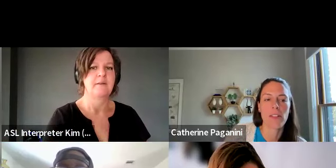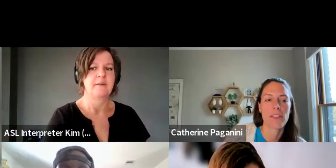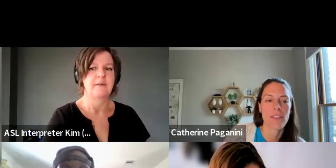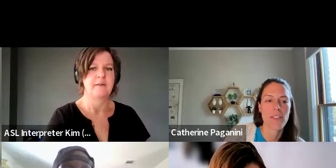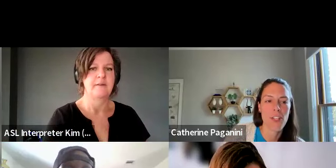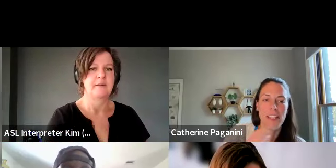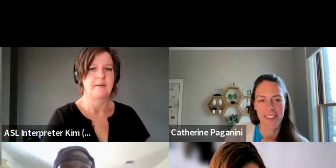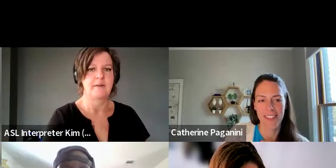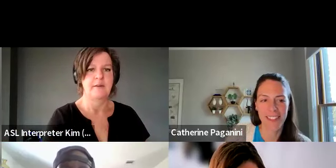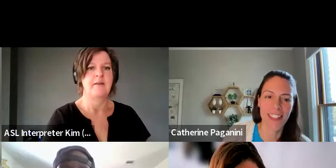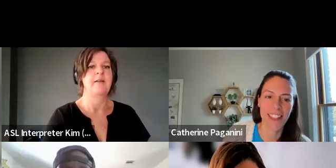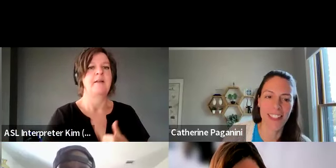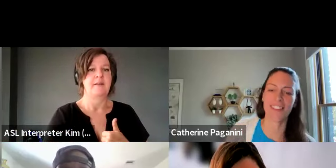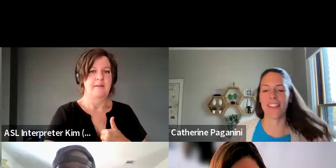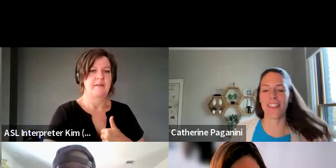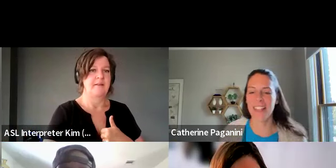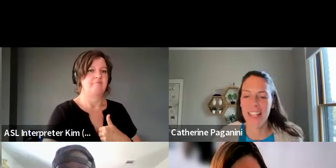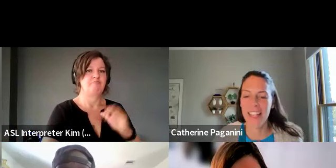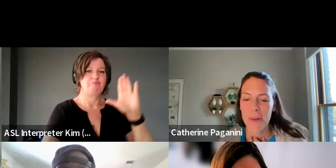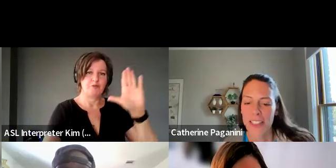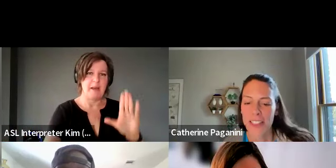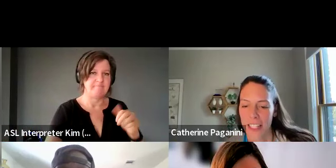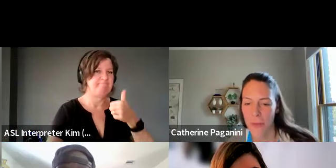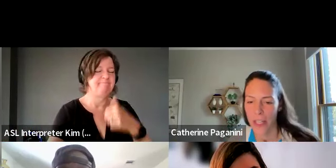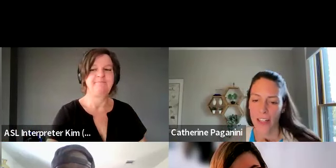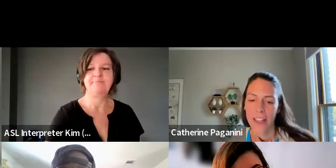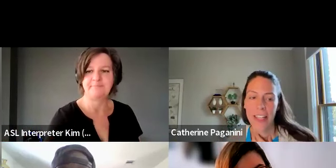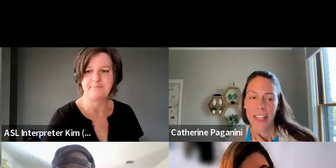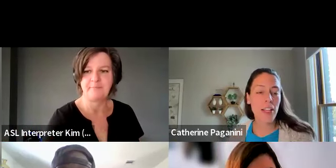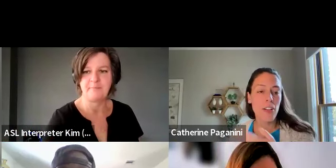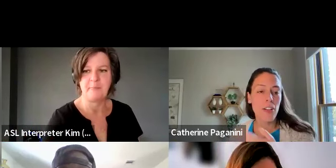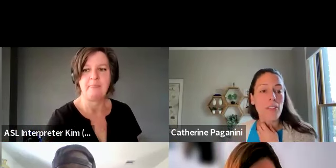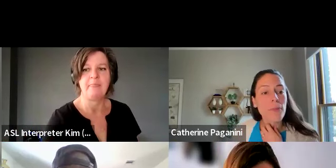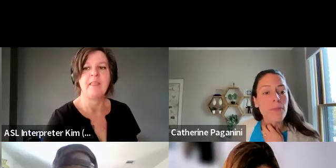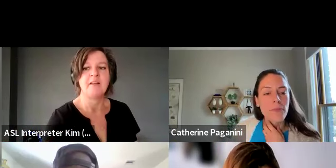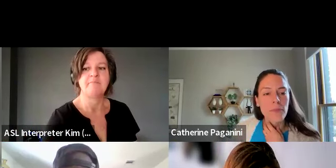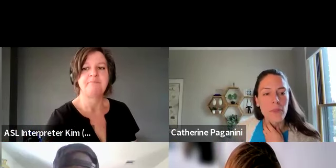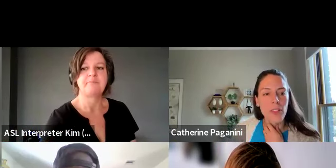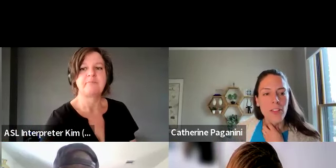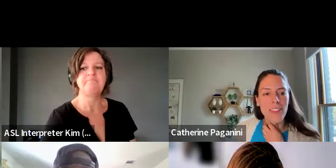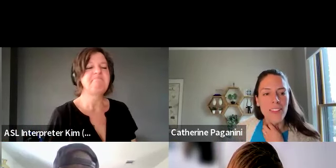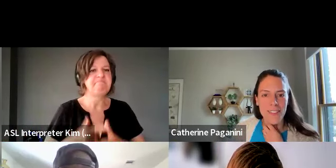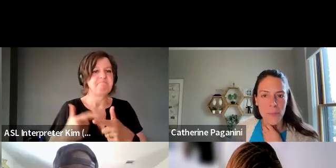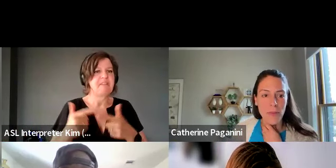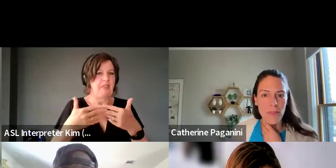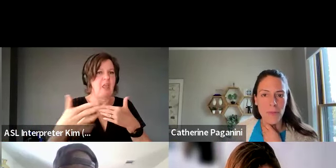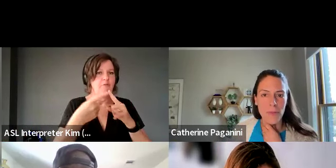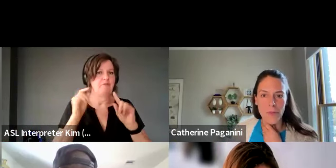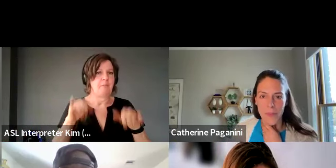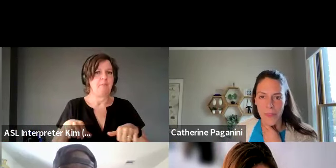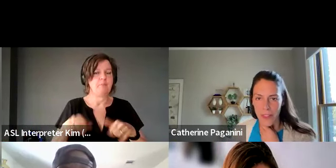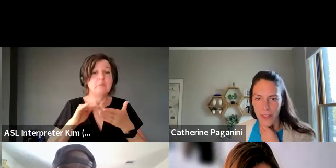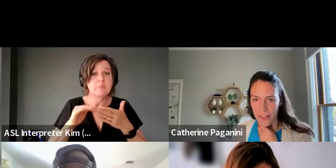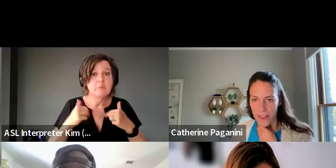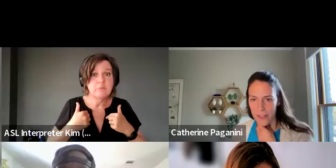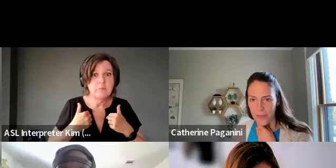Come on. Jay. Great. And then we'll take it from there. And then you can also... Pardon?